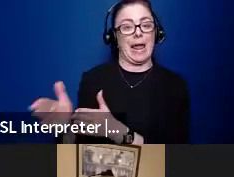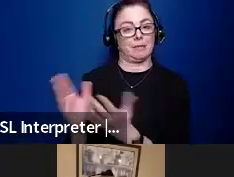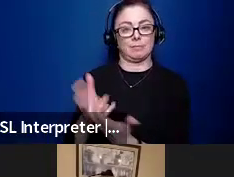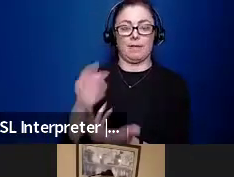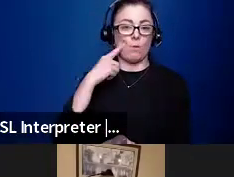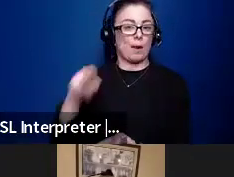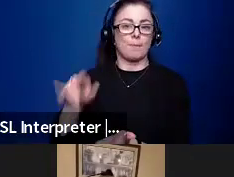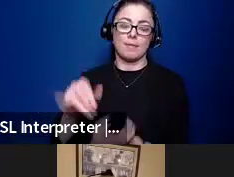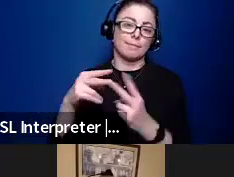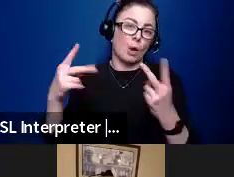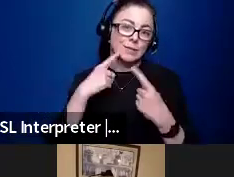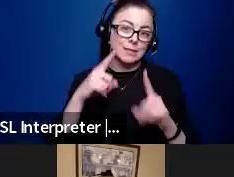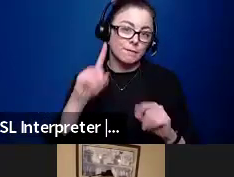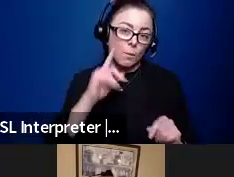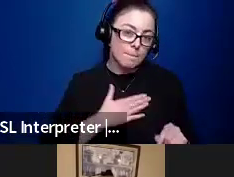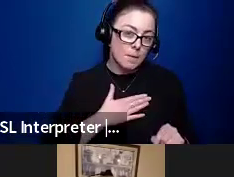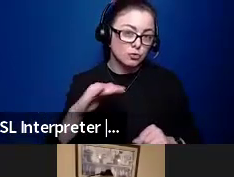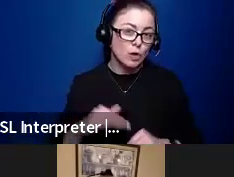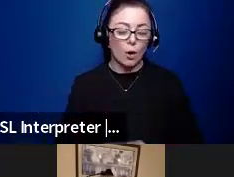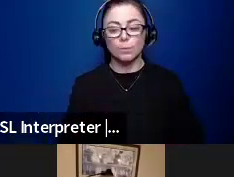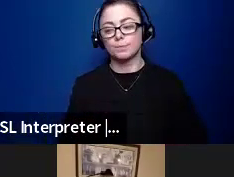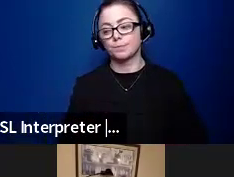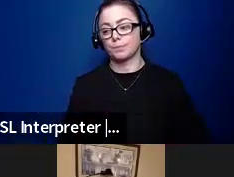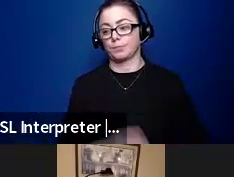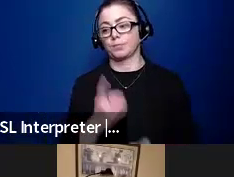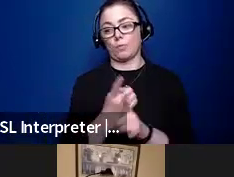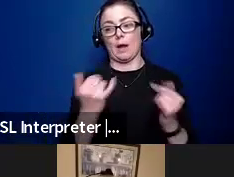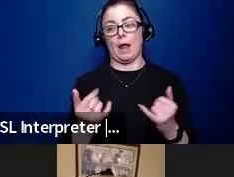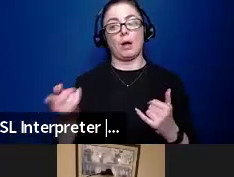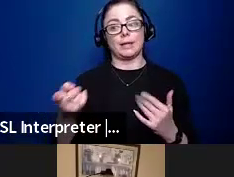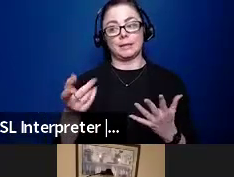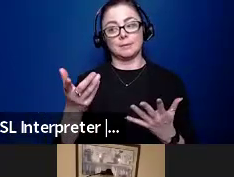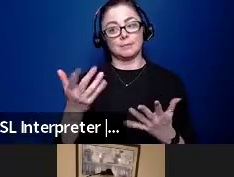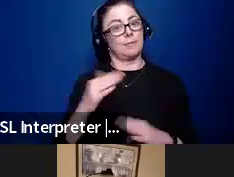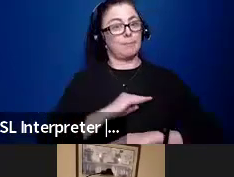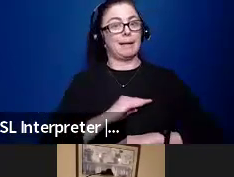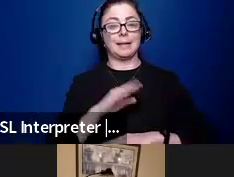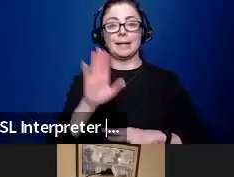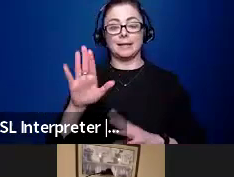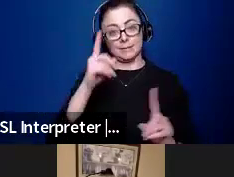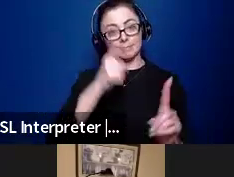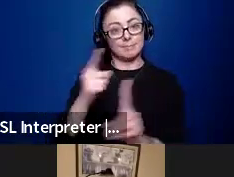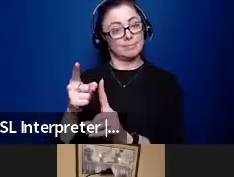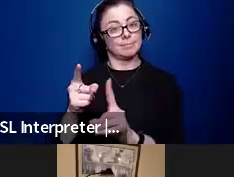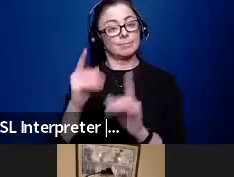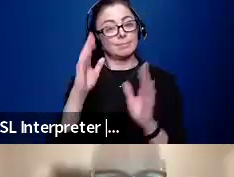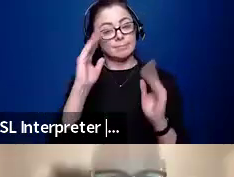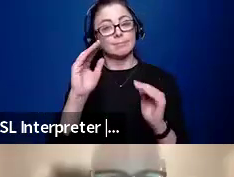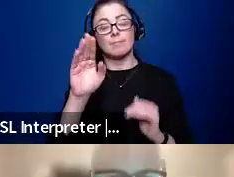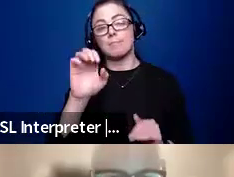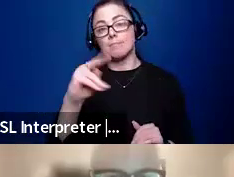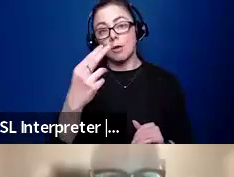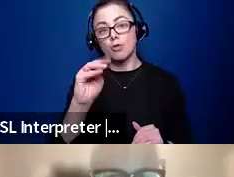my child. So right now he's currently meeting those speech benchmarks and meeting his